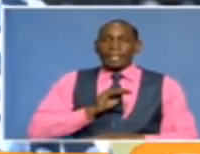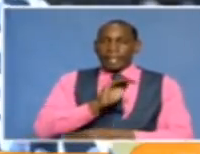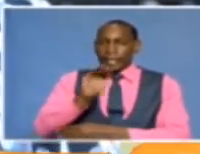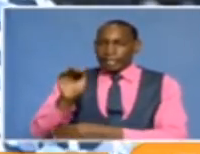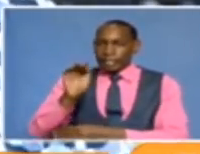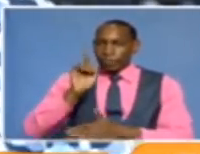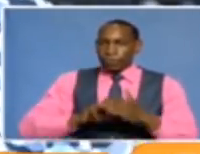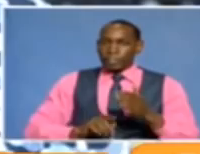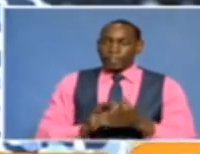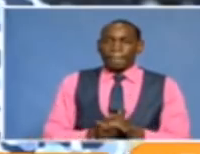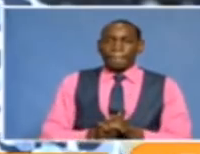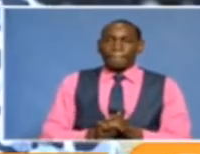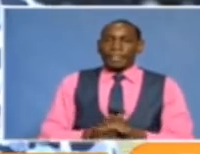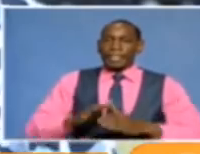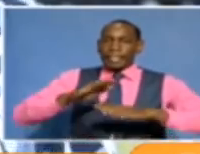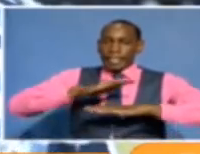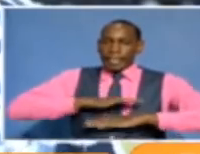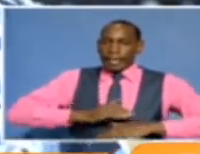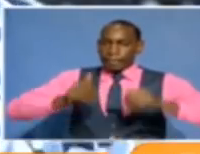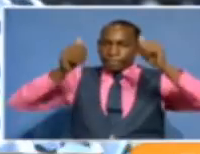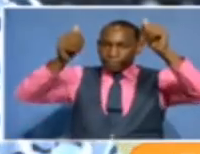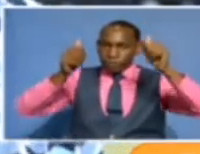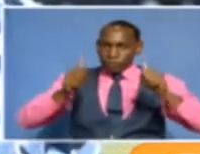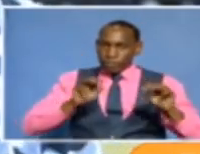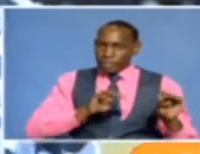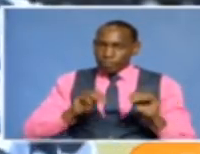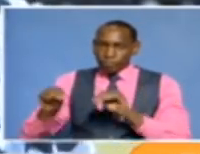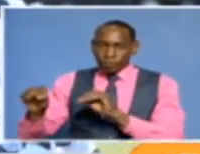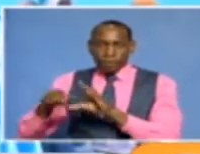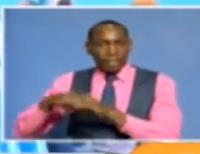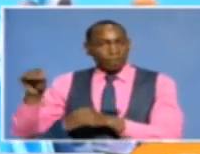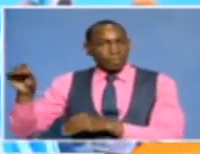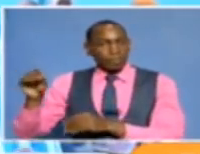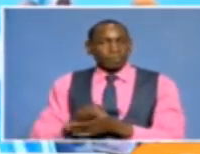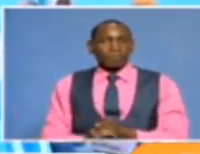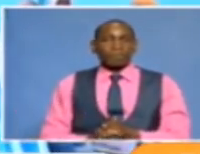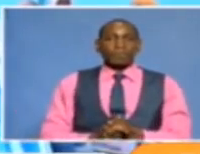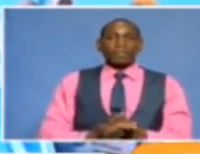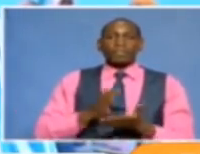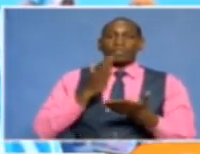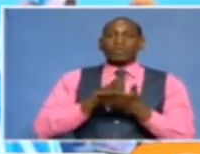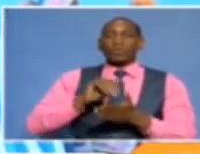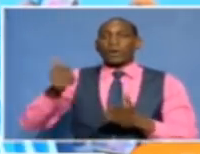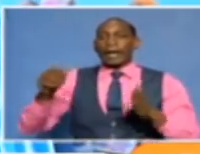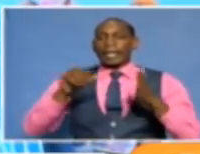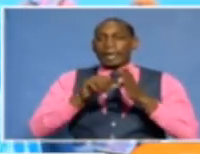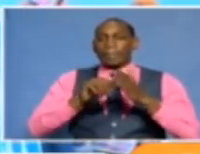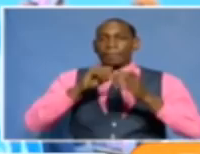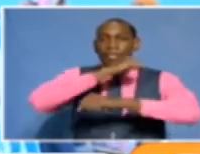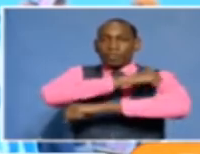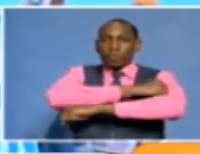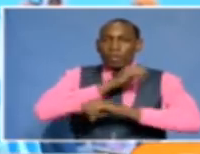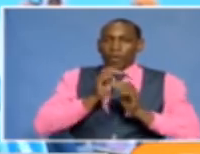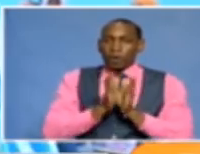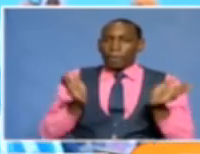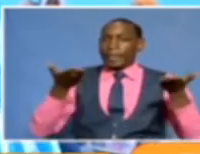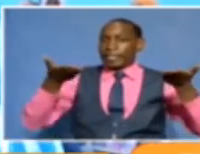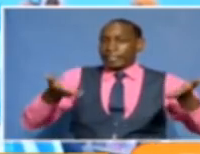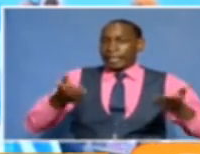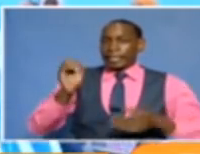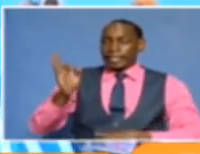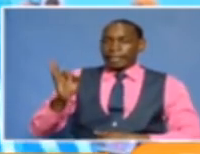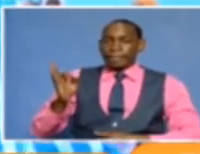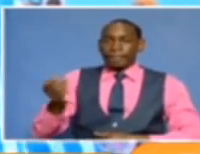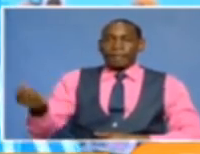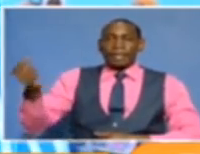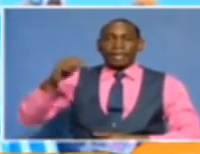is adequate notice to move out. In fact, that is another problem that the school has just opened. If you come up